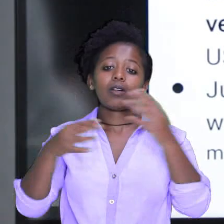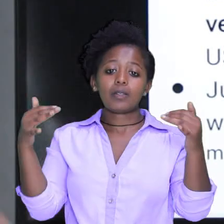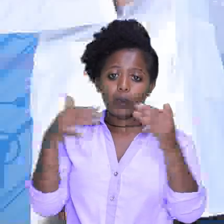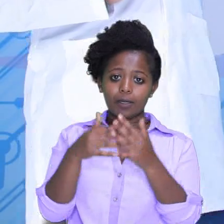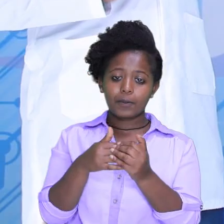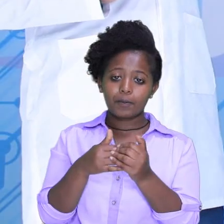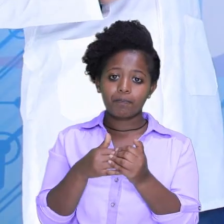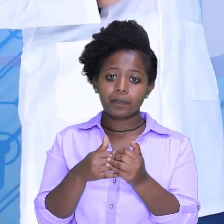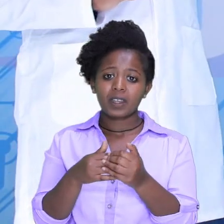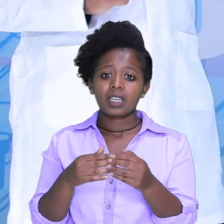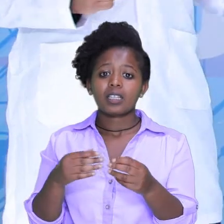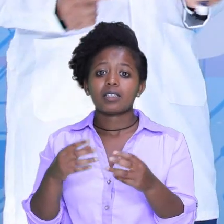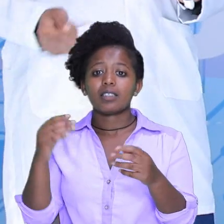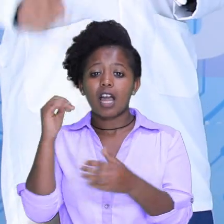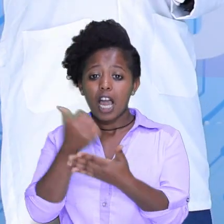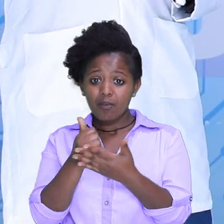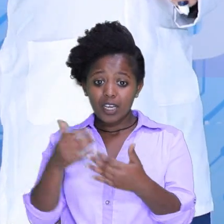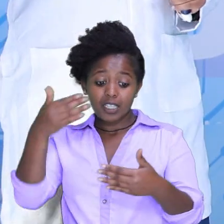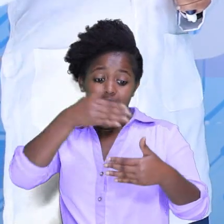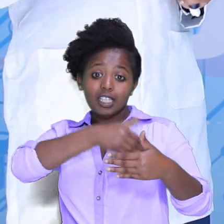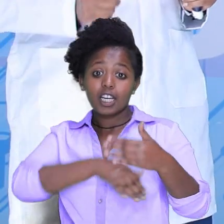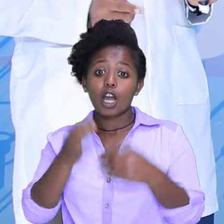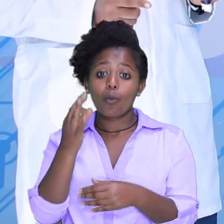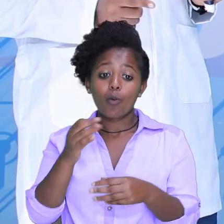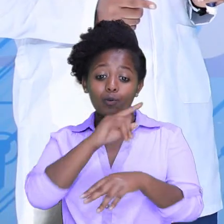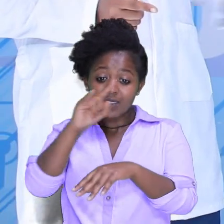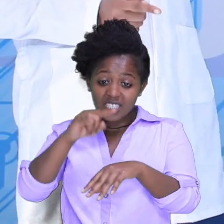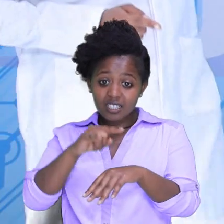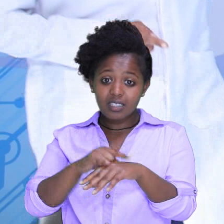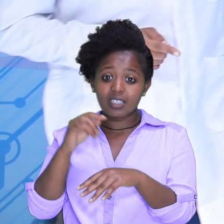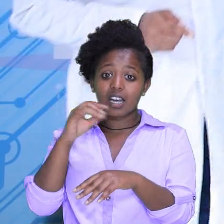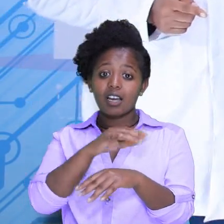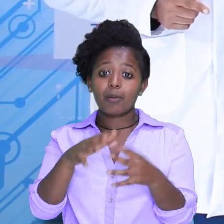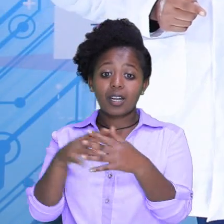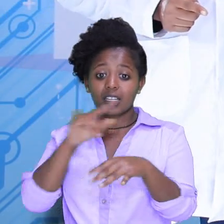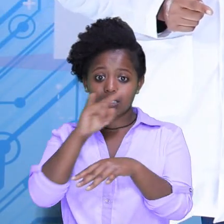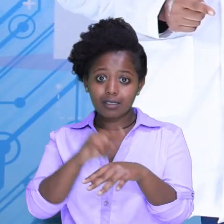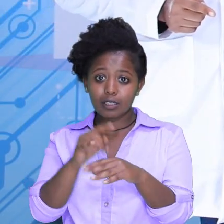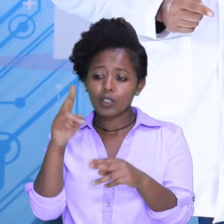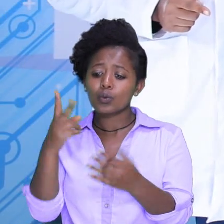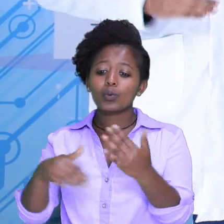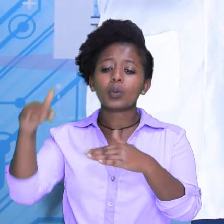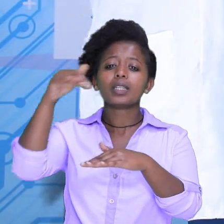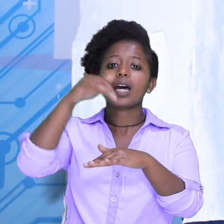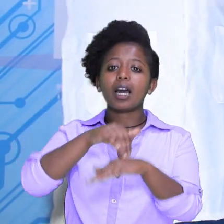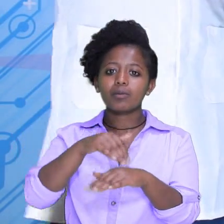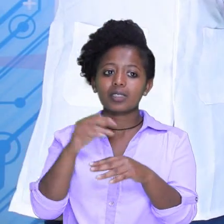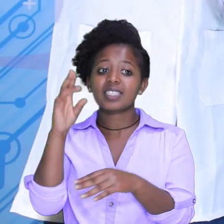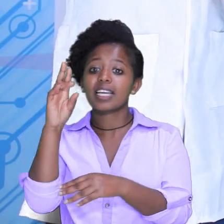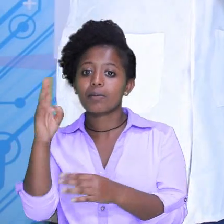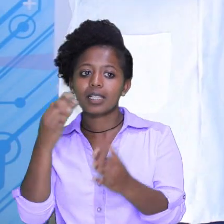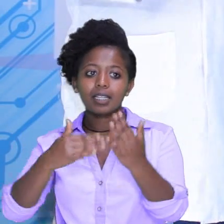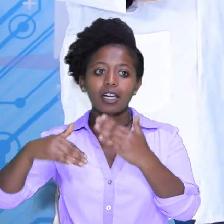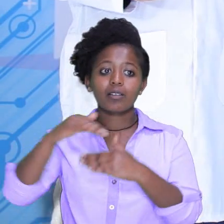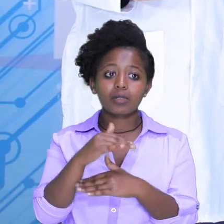War, the average income of American citizens 2 times than British and 7